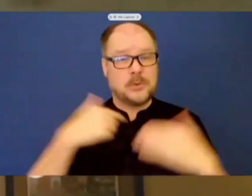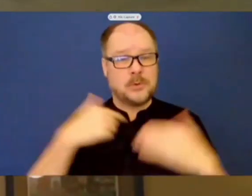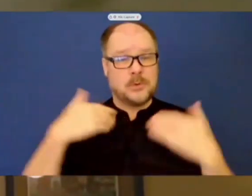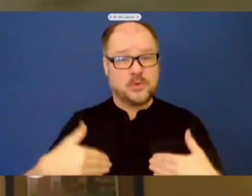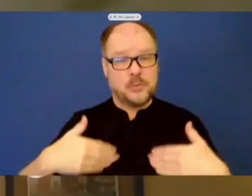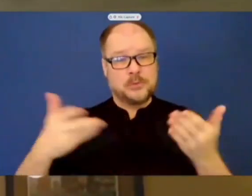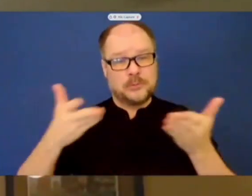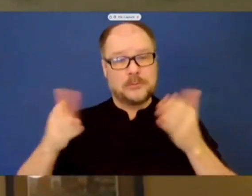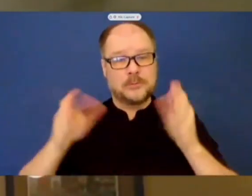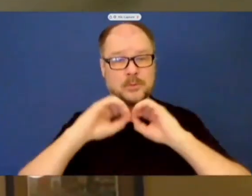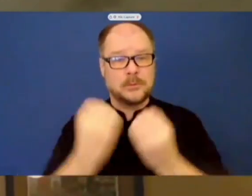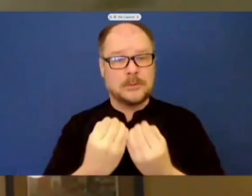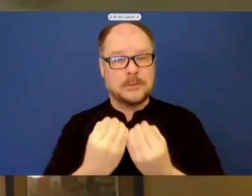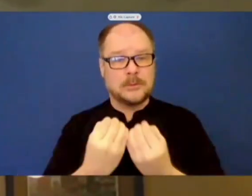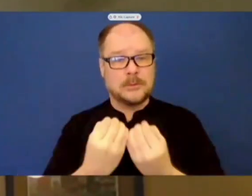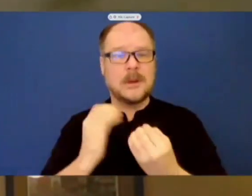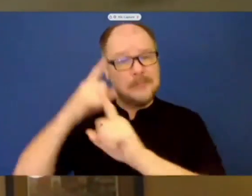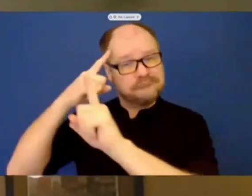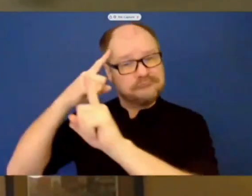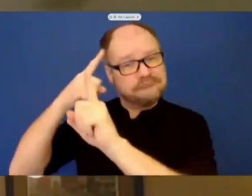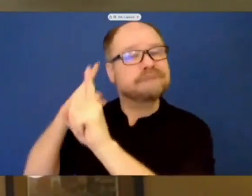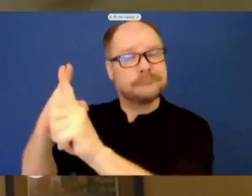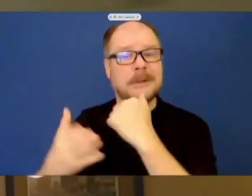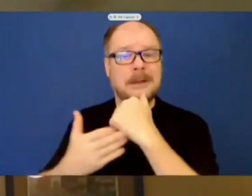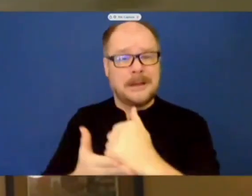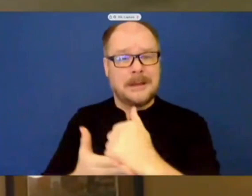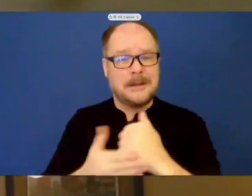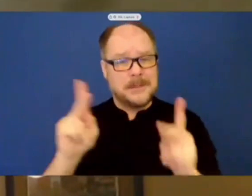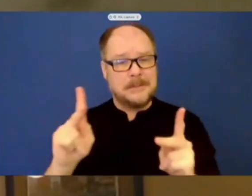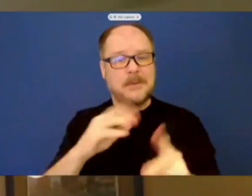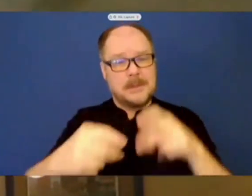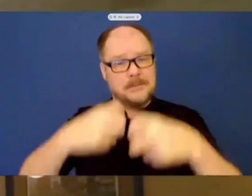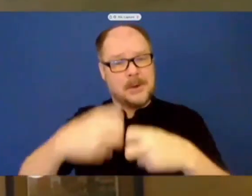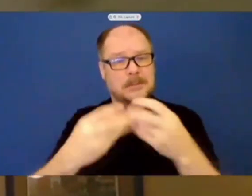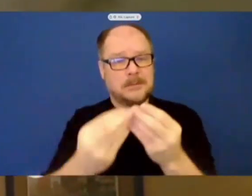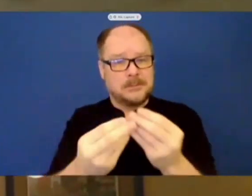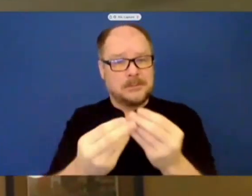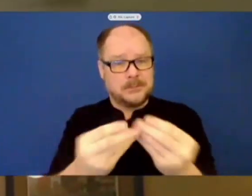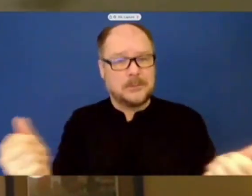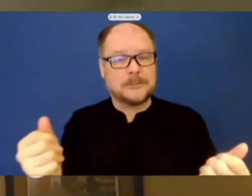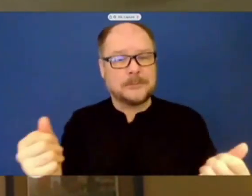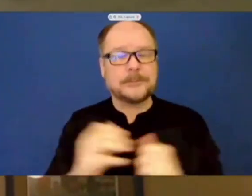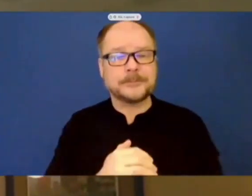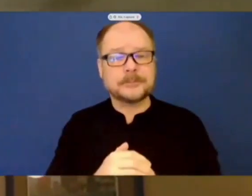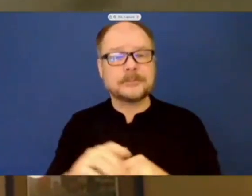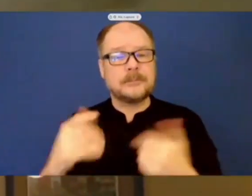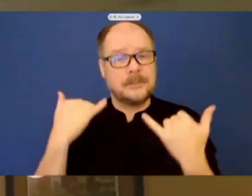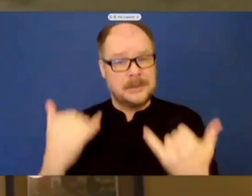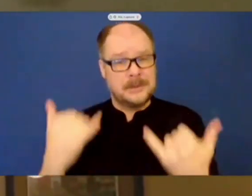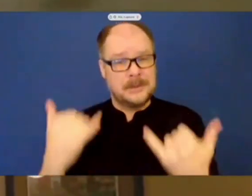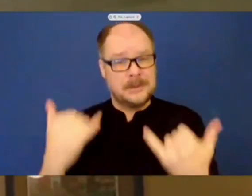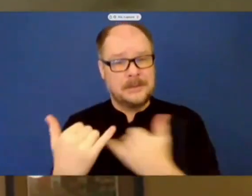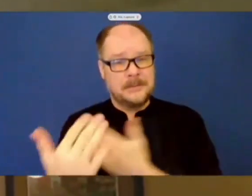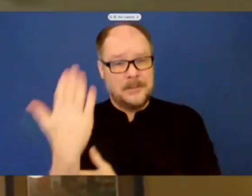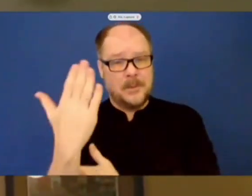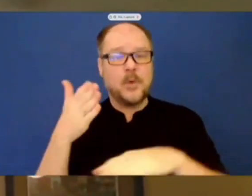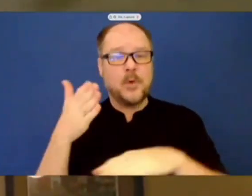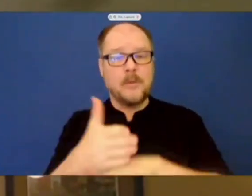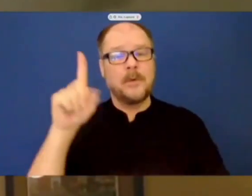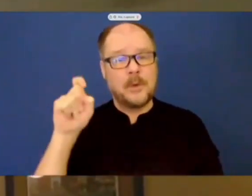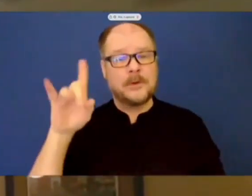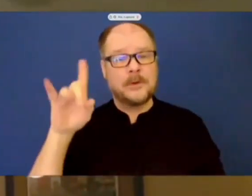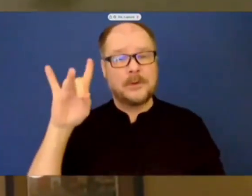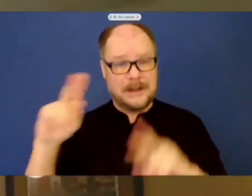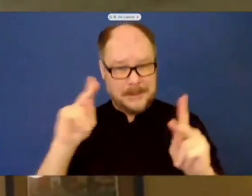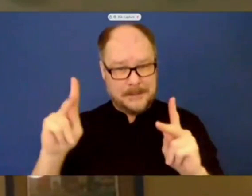Our primary mission is to help people and solve problems. As of this morning, over 180 people have accepted